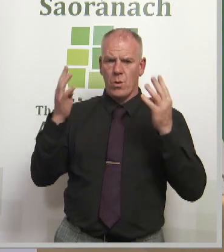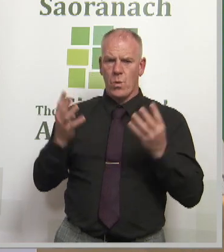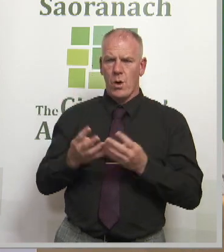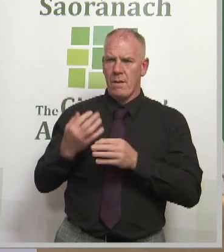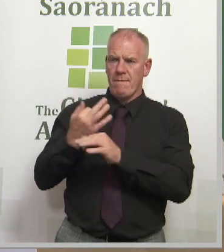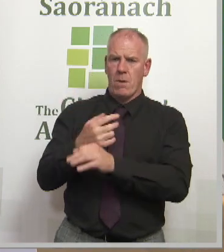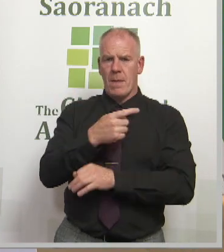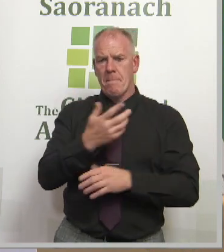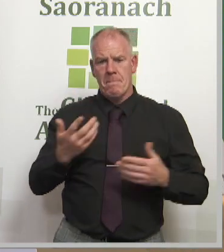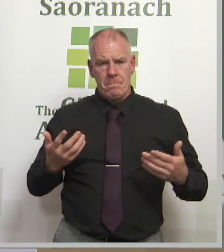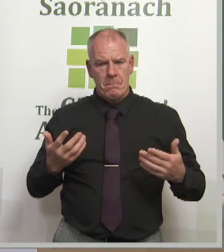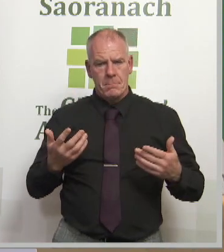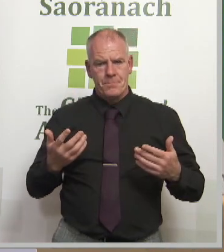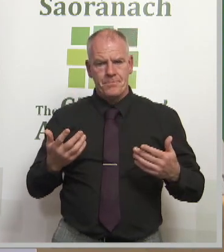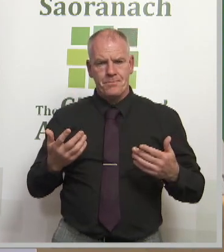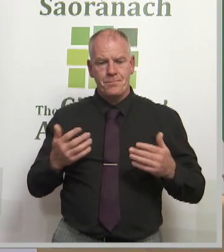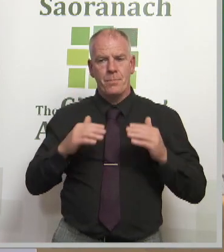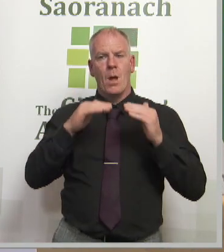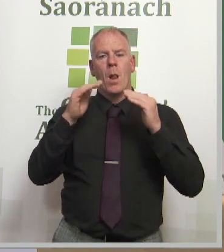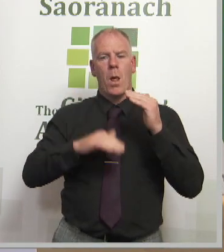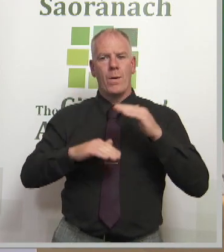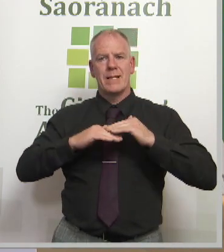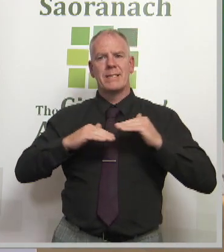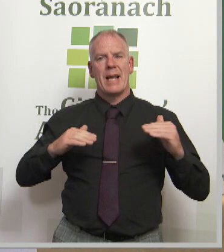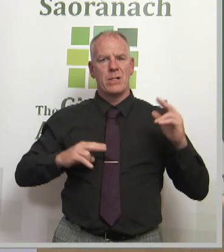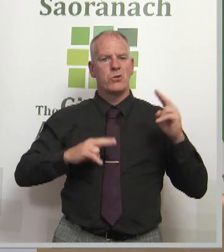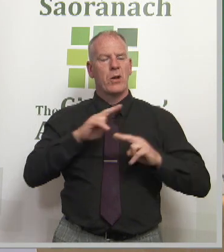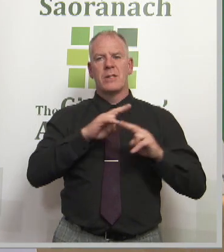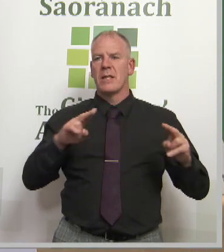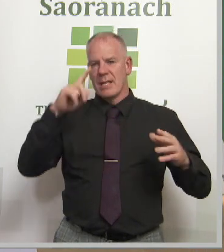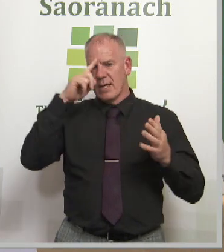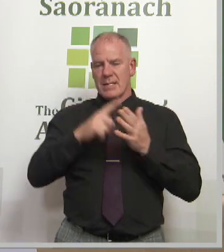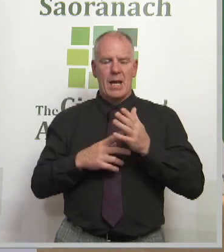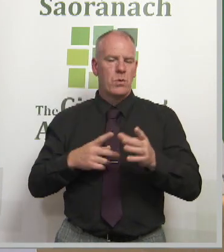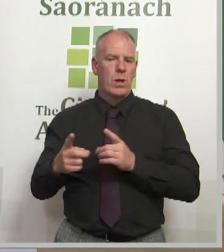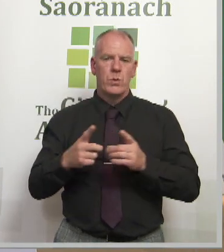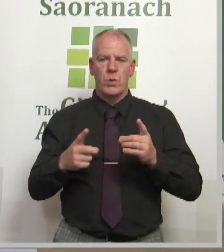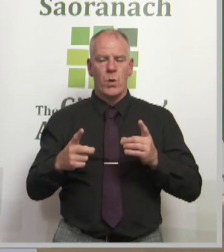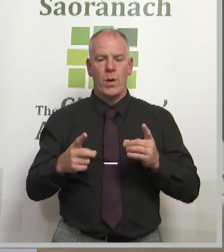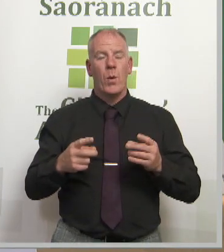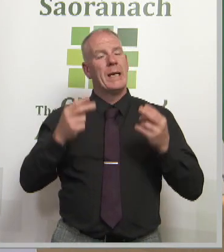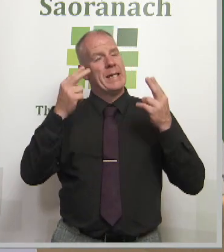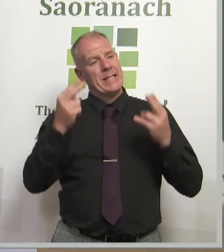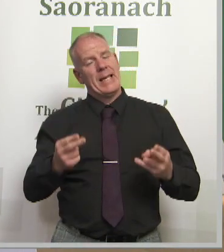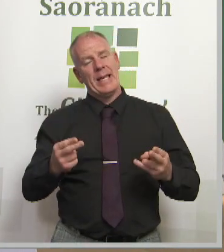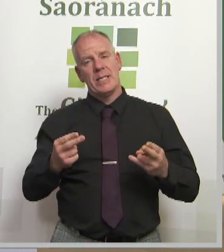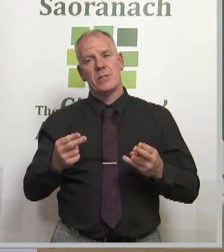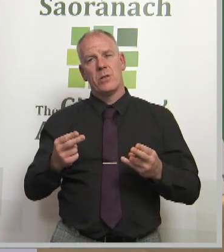follow suit? The lowest standard shouldn't define where we go. We need to actually